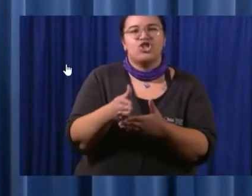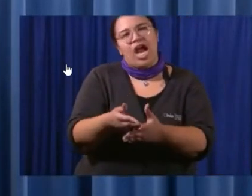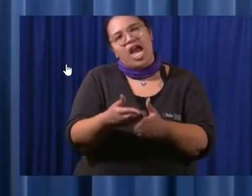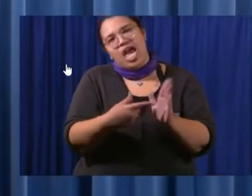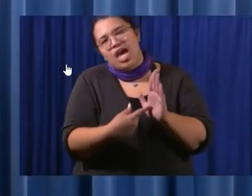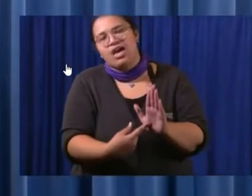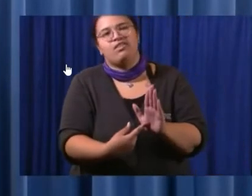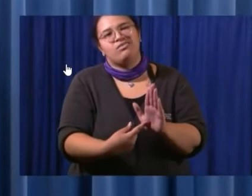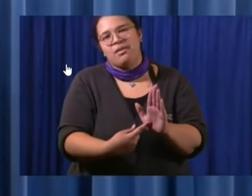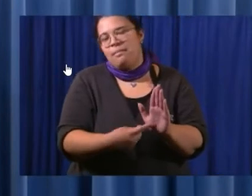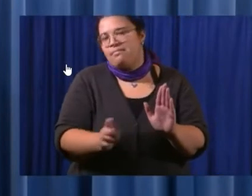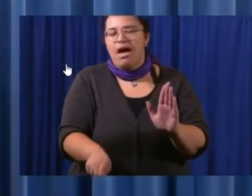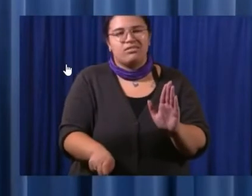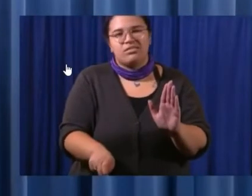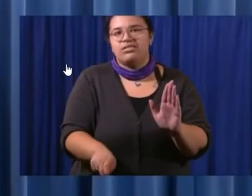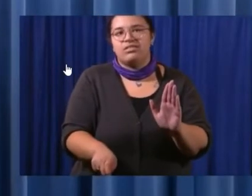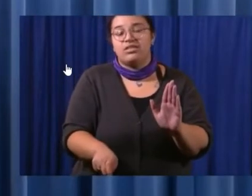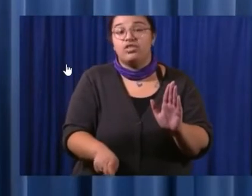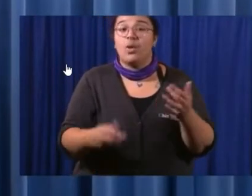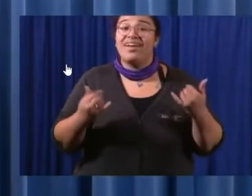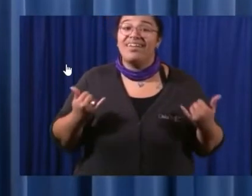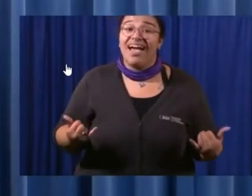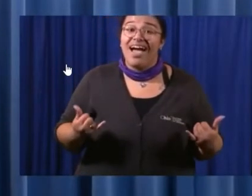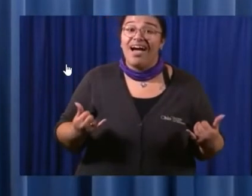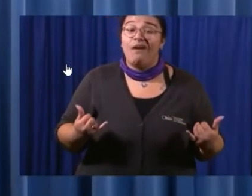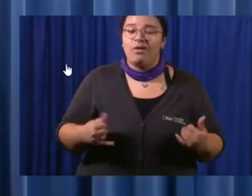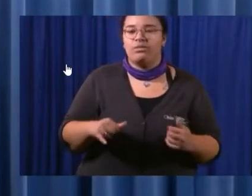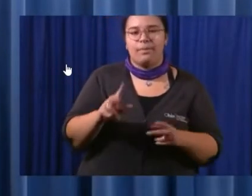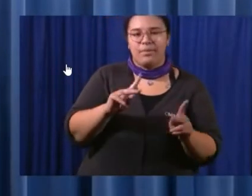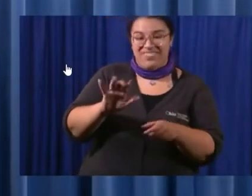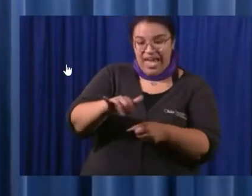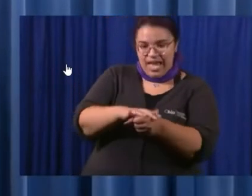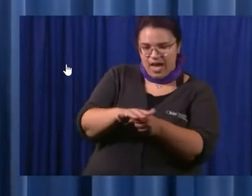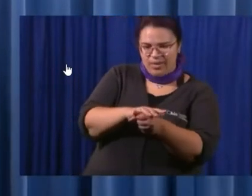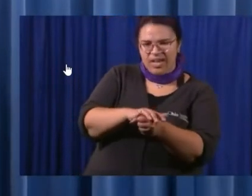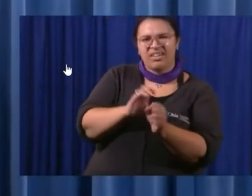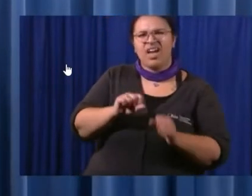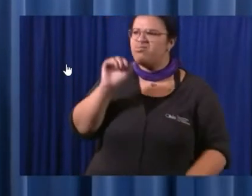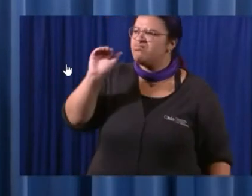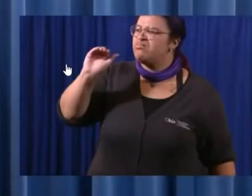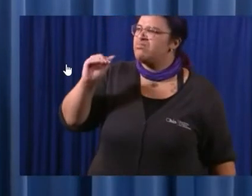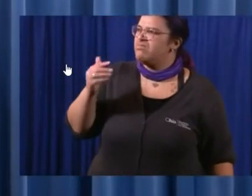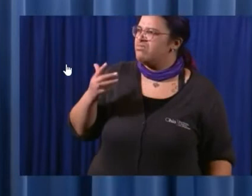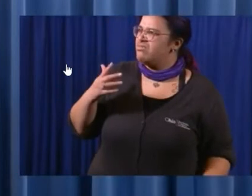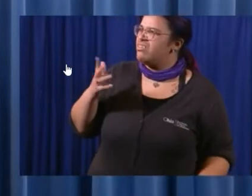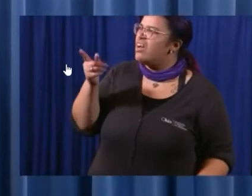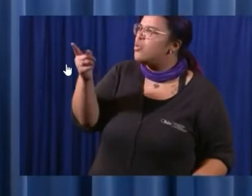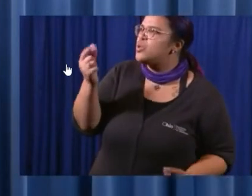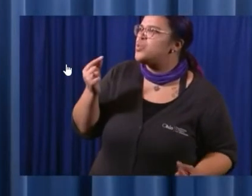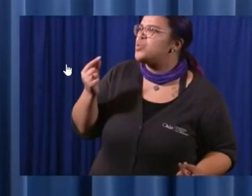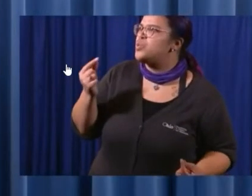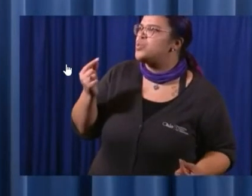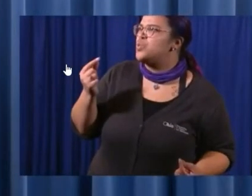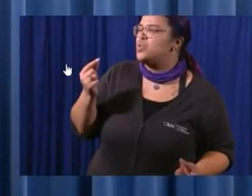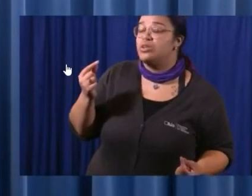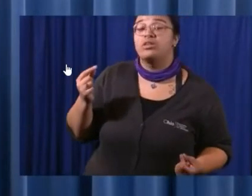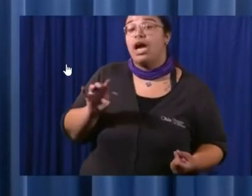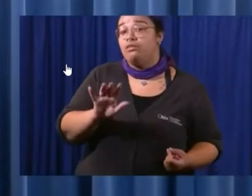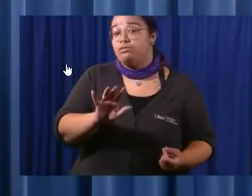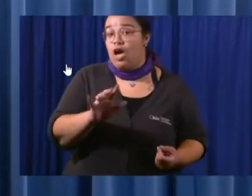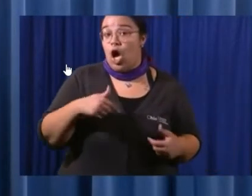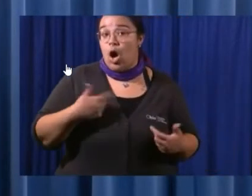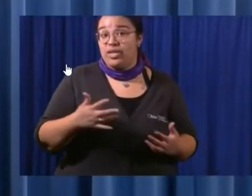to their local officials and say, hey, what are you doing? As I said, the three mayors that I talked about, I